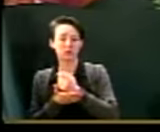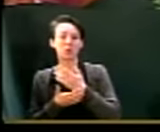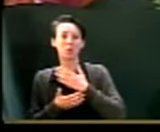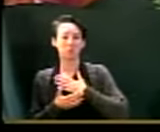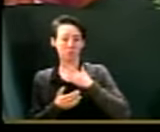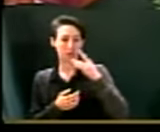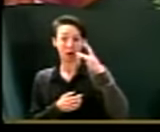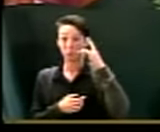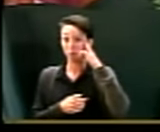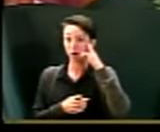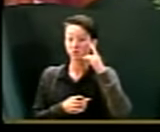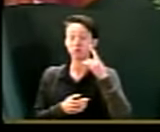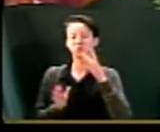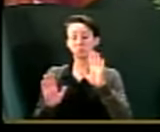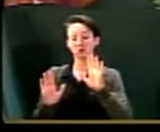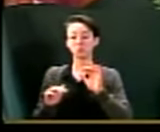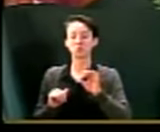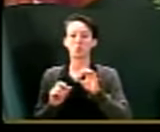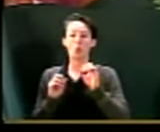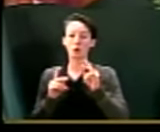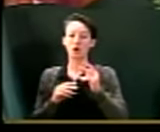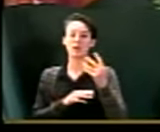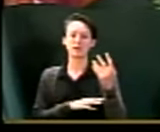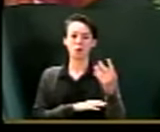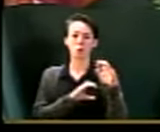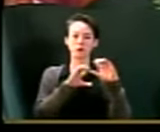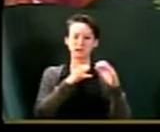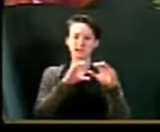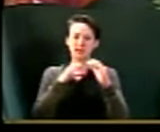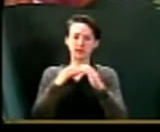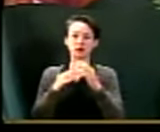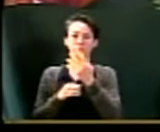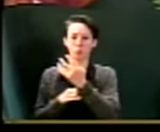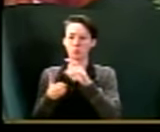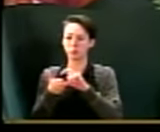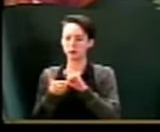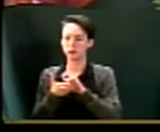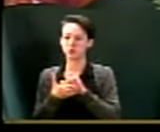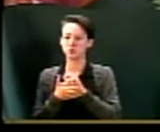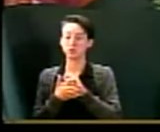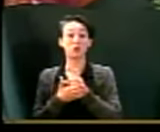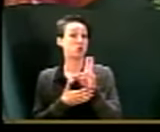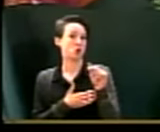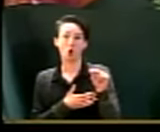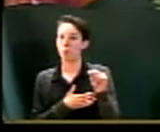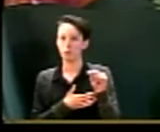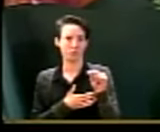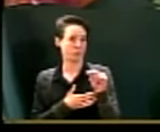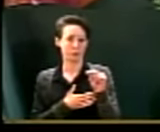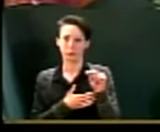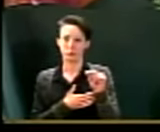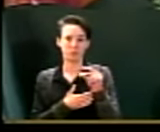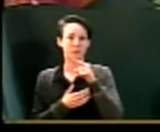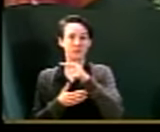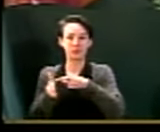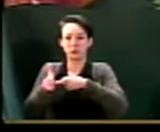okay, 4 sets, 4 pages, okay. No, they had to